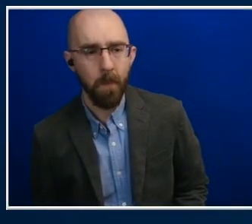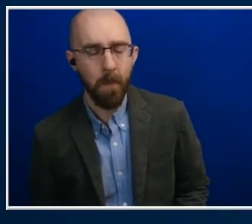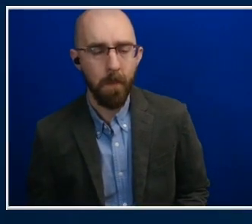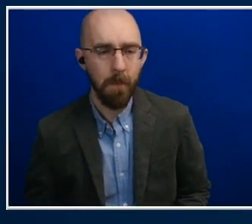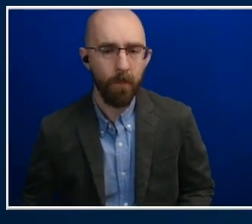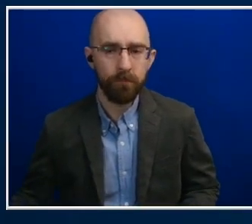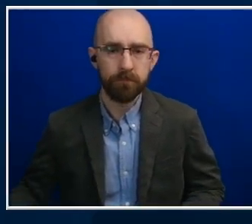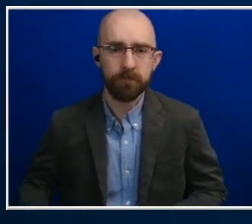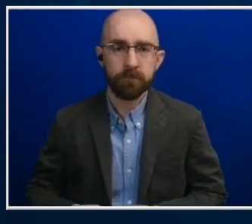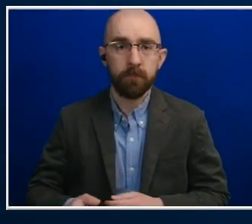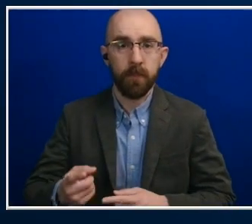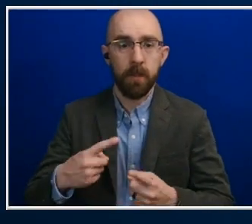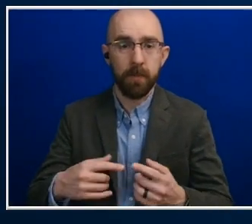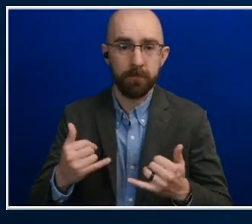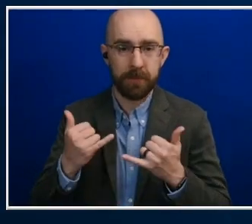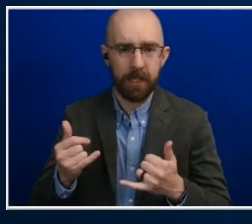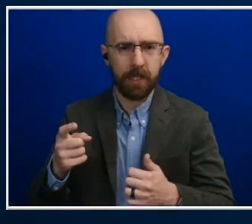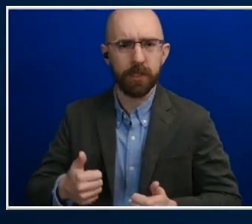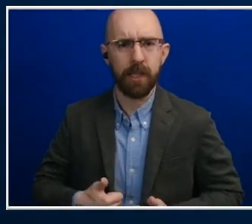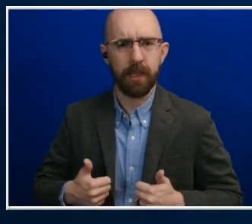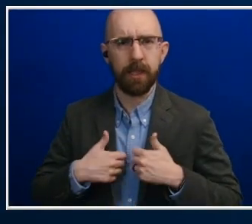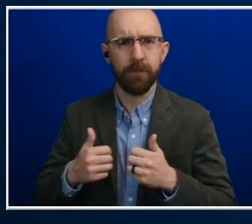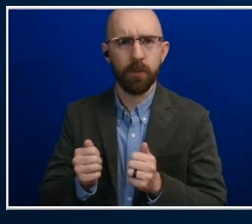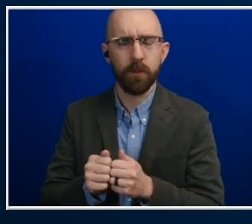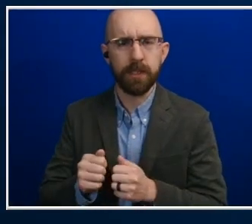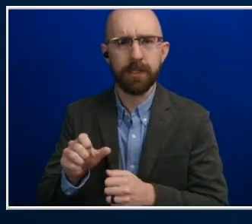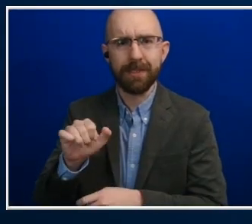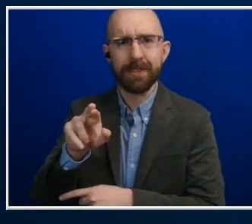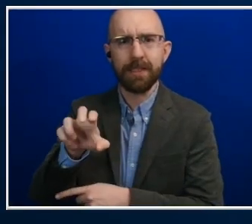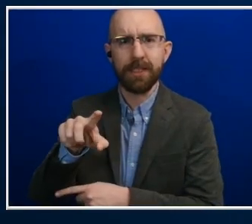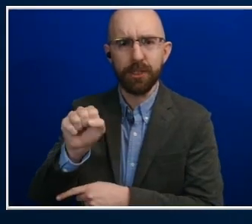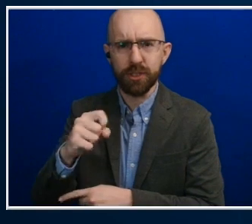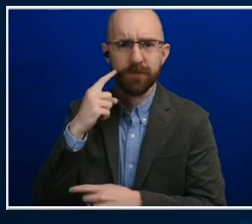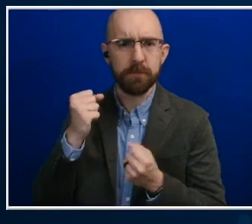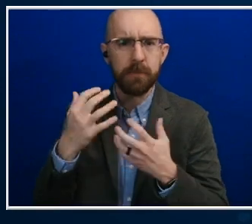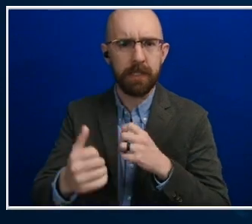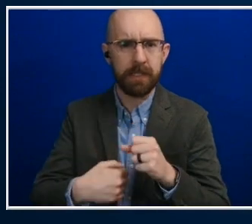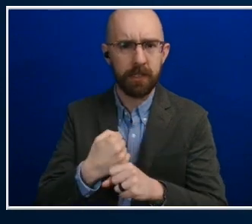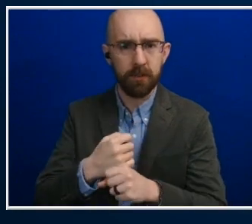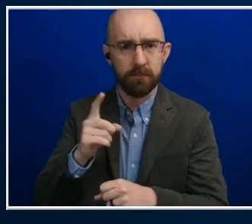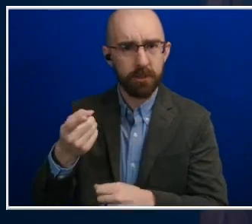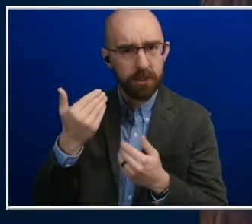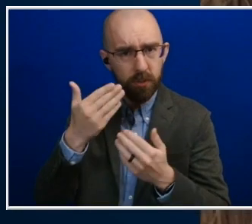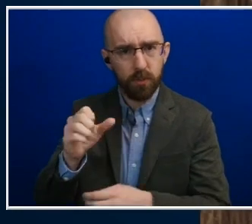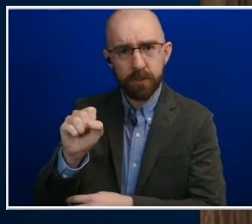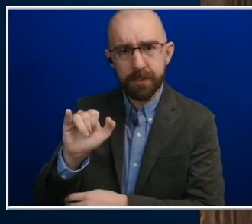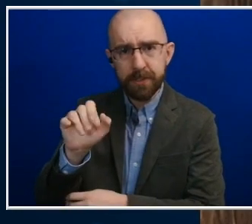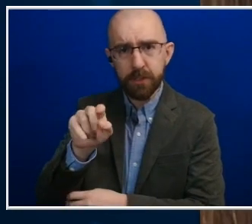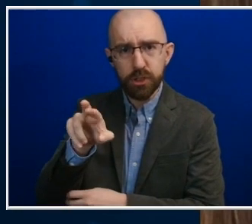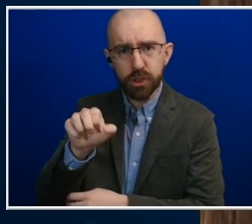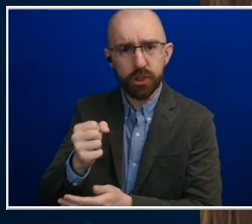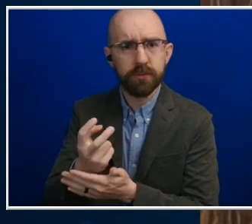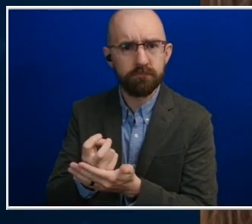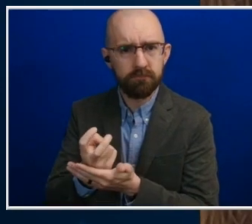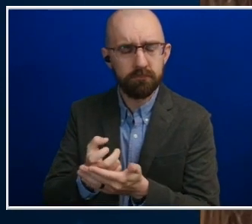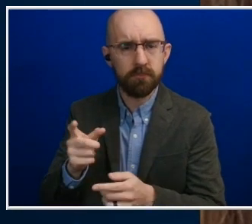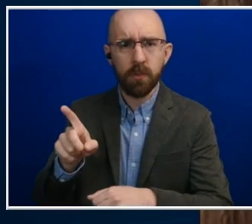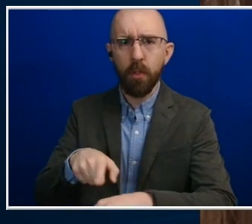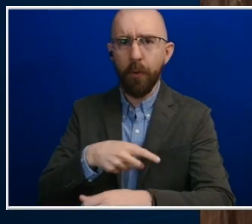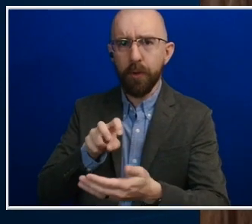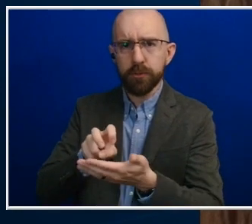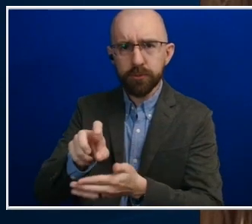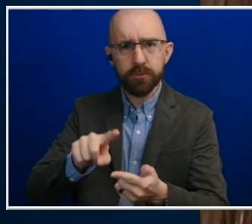Coming up today, she lived with seizures for years, only she didn't know they were seizures. The long journey to the right